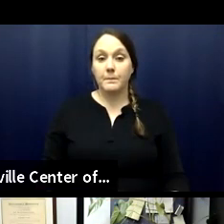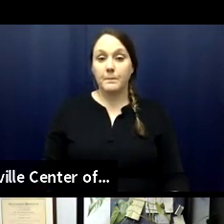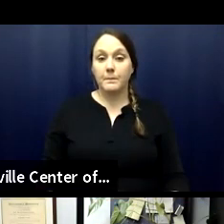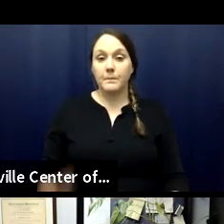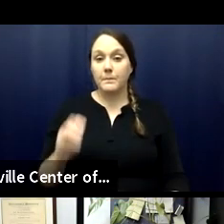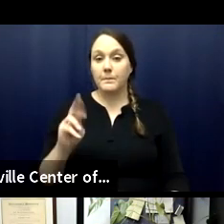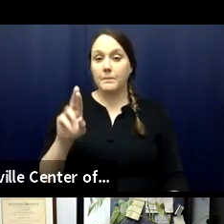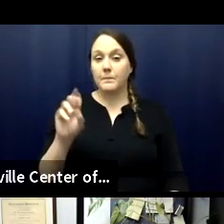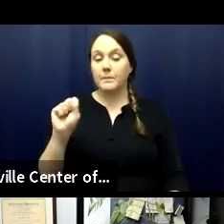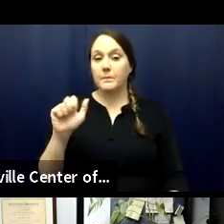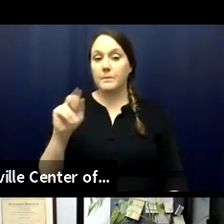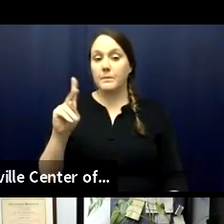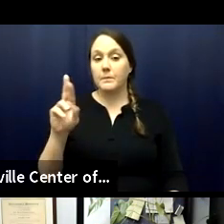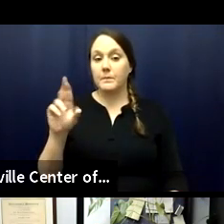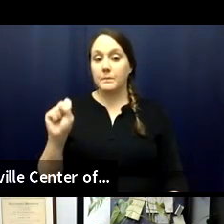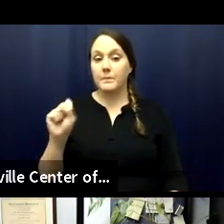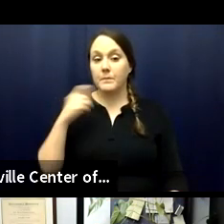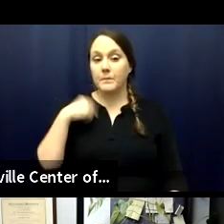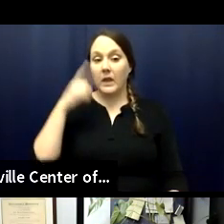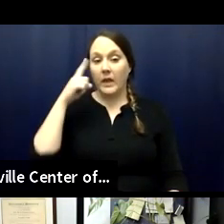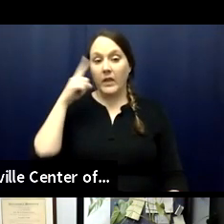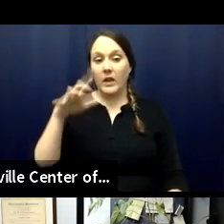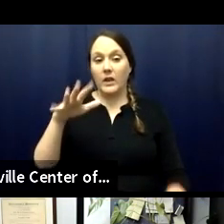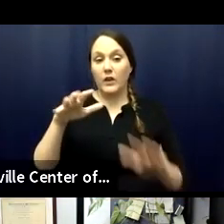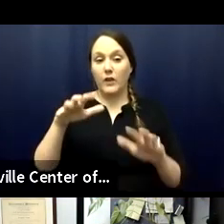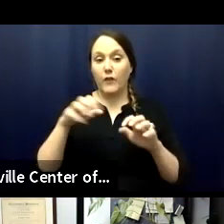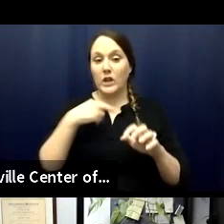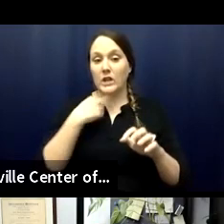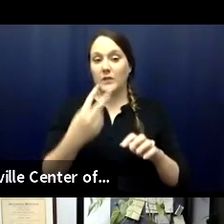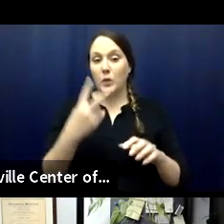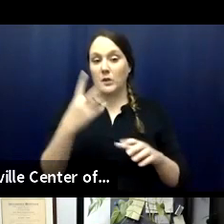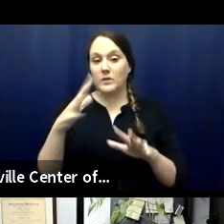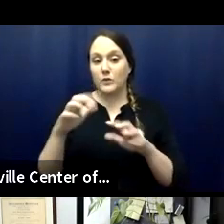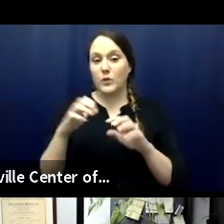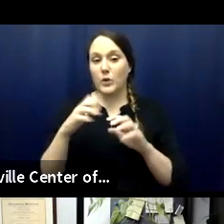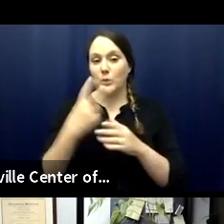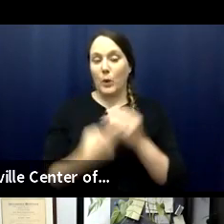Mr. Sanders, I think your screen froze as well as your voice. Are you back with us?